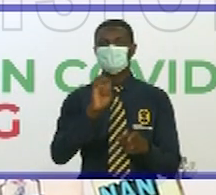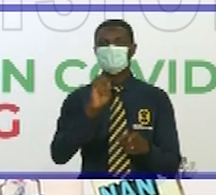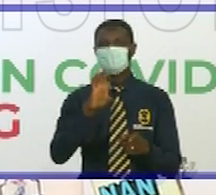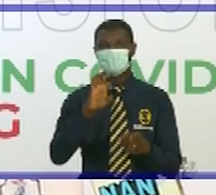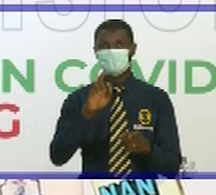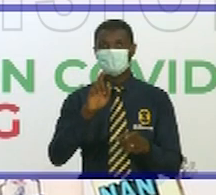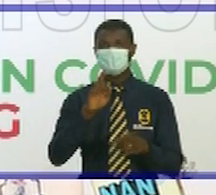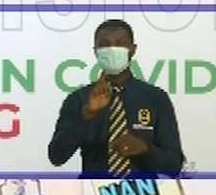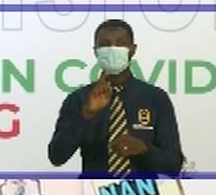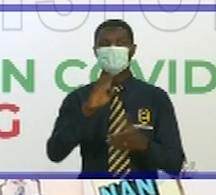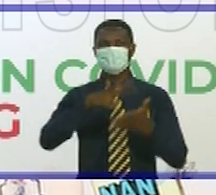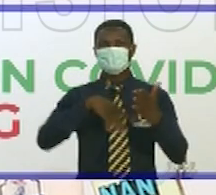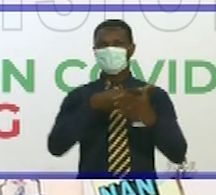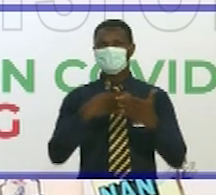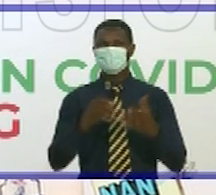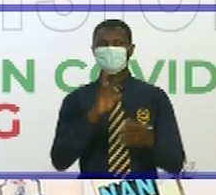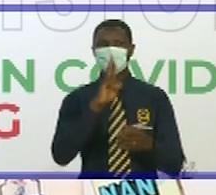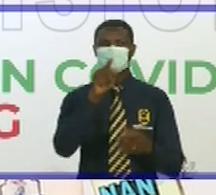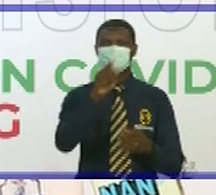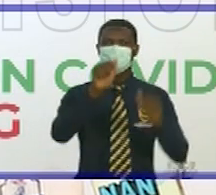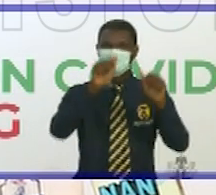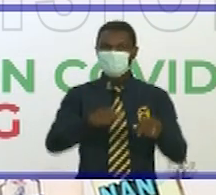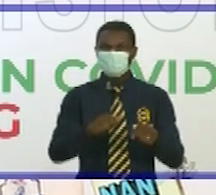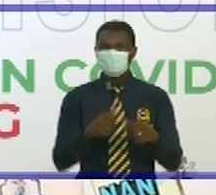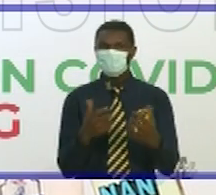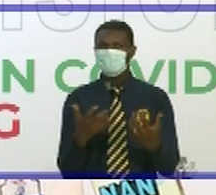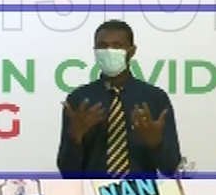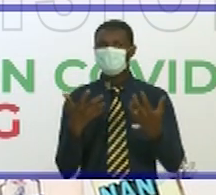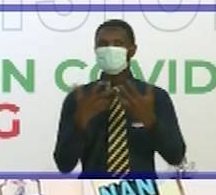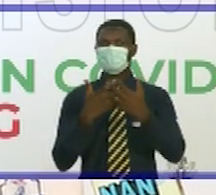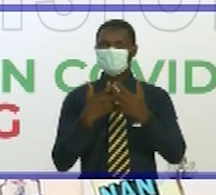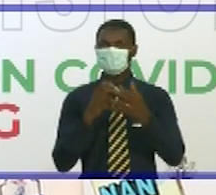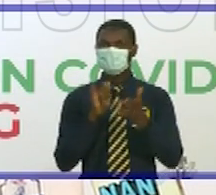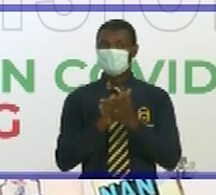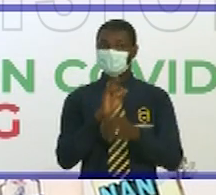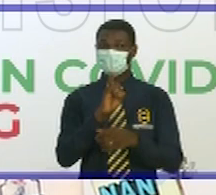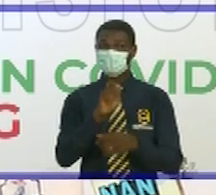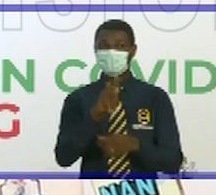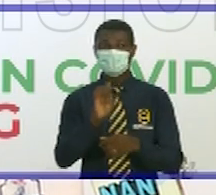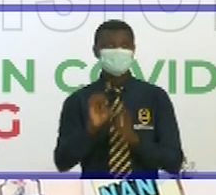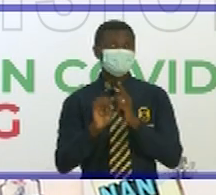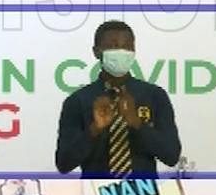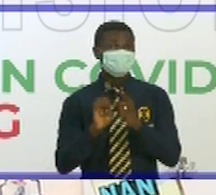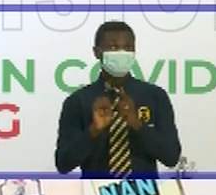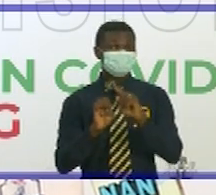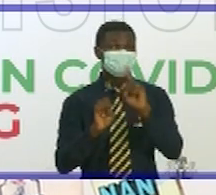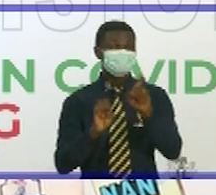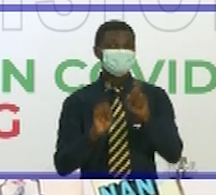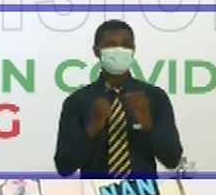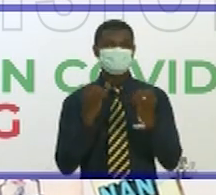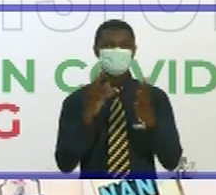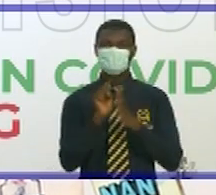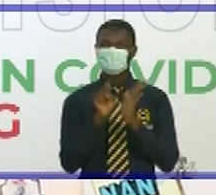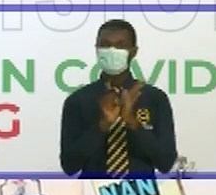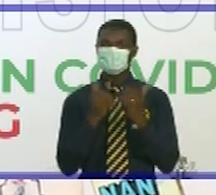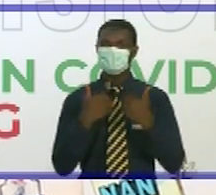you able to meet up with that date? Many